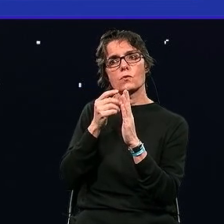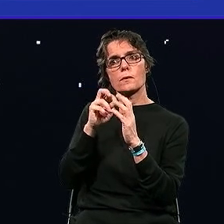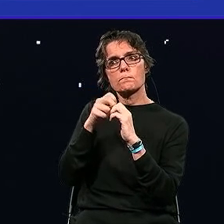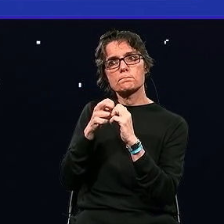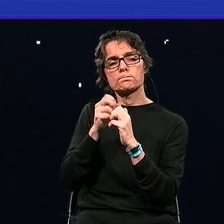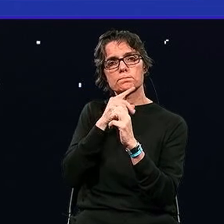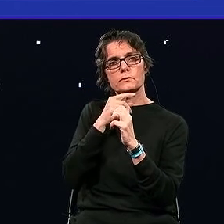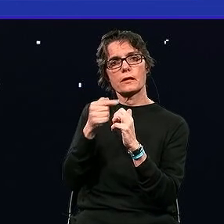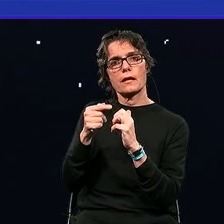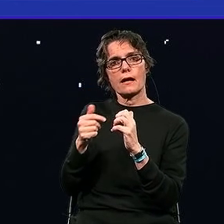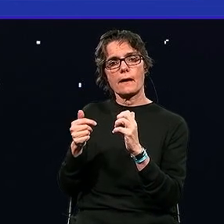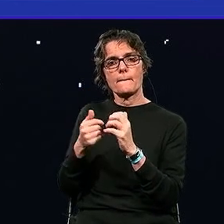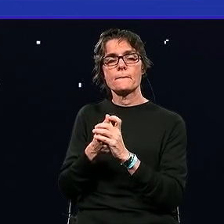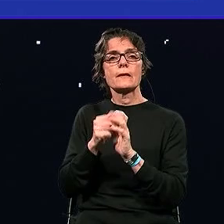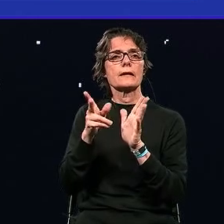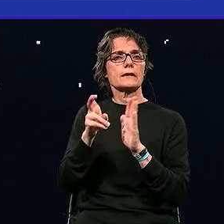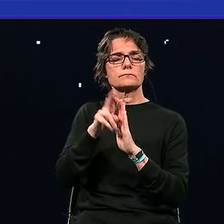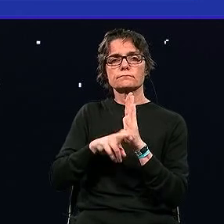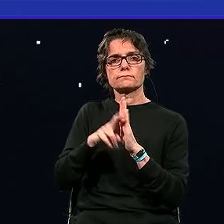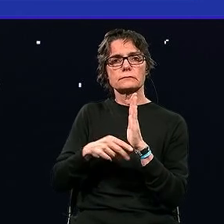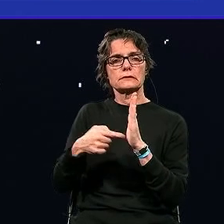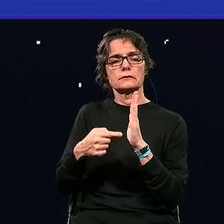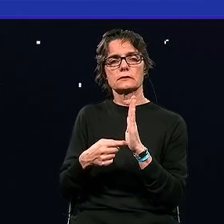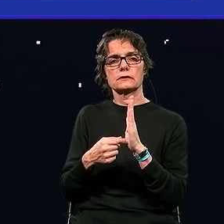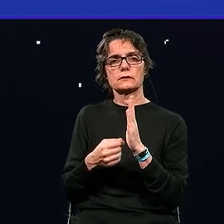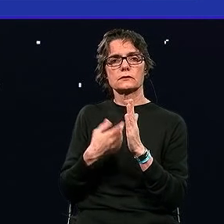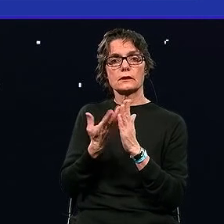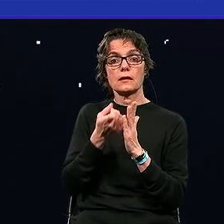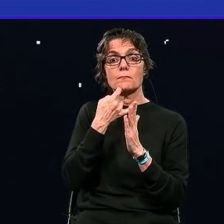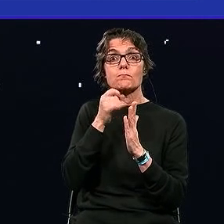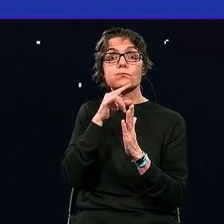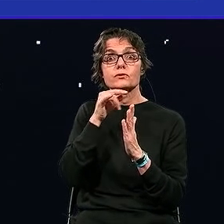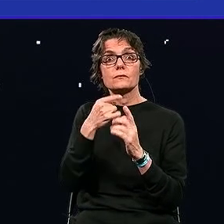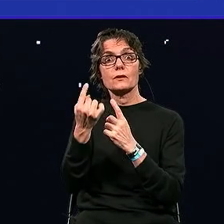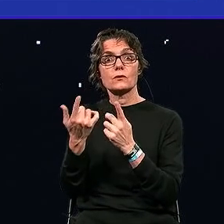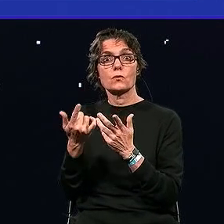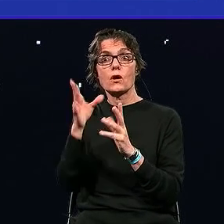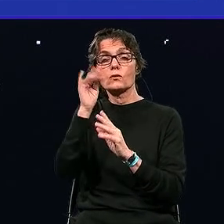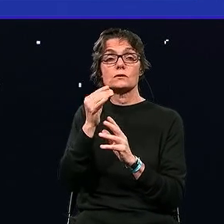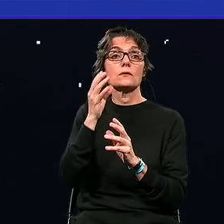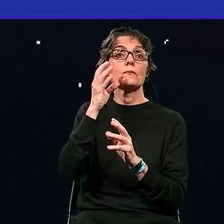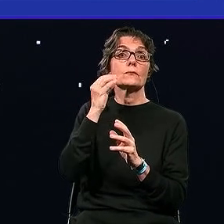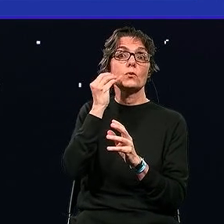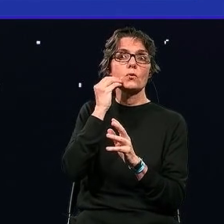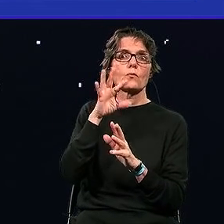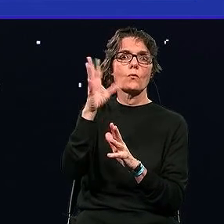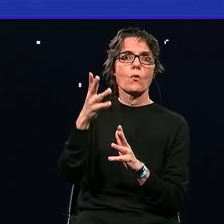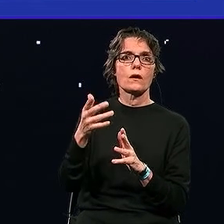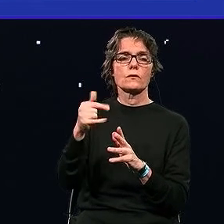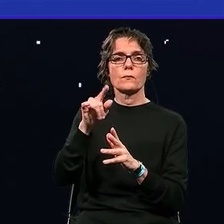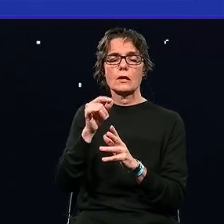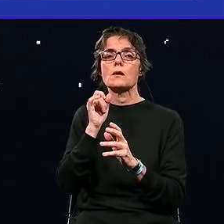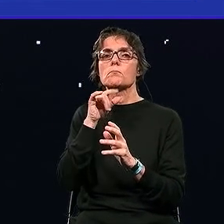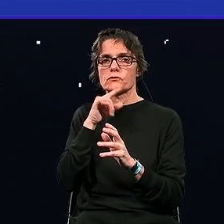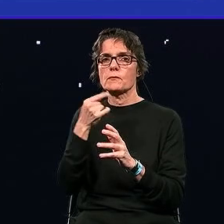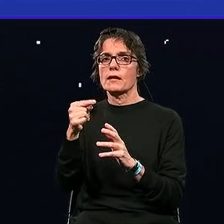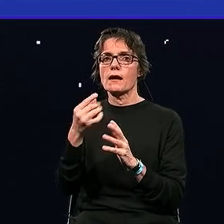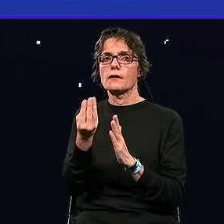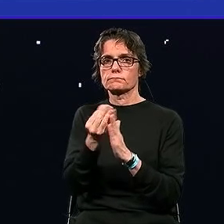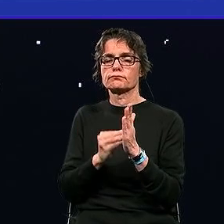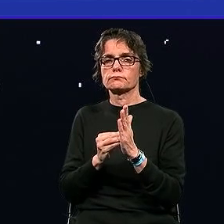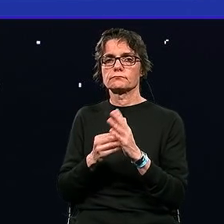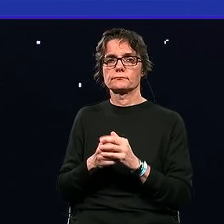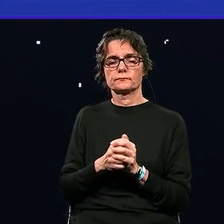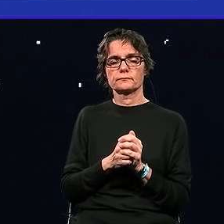be sufficient to get us, those 55 quests are not going to get us everywhere, but they will start us on that